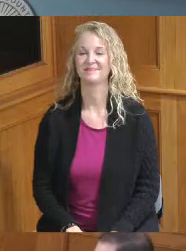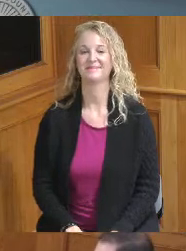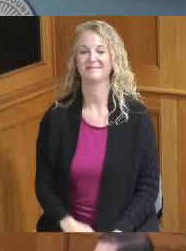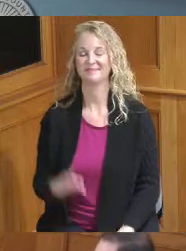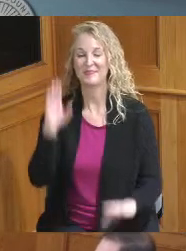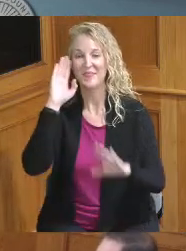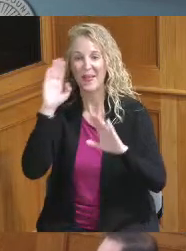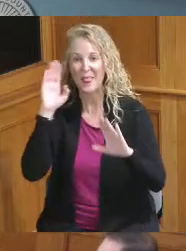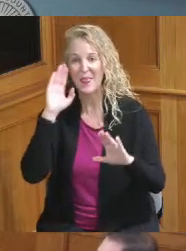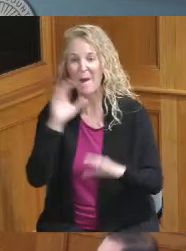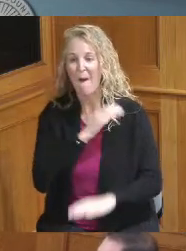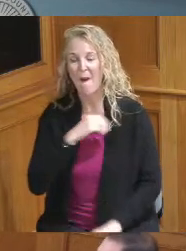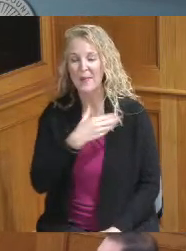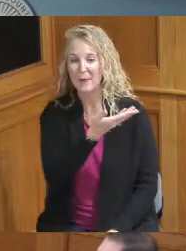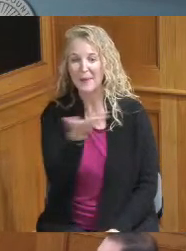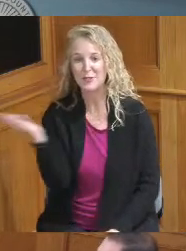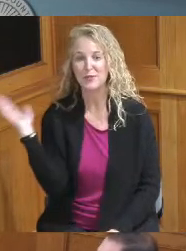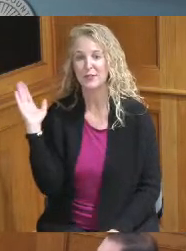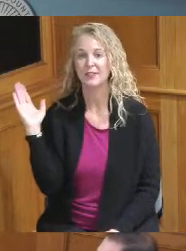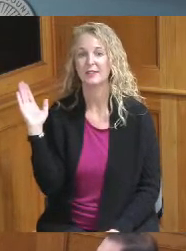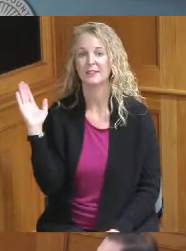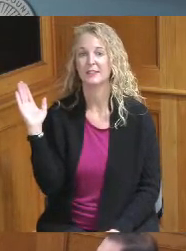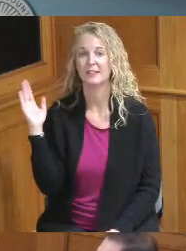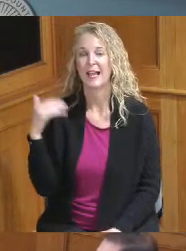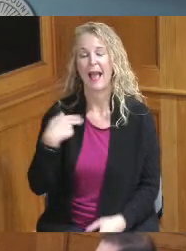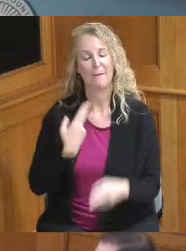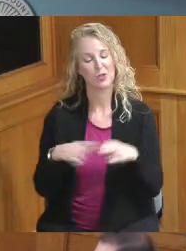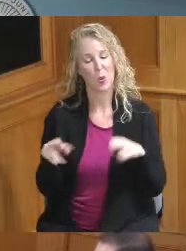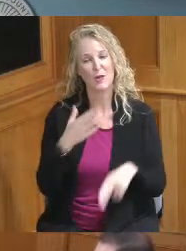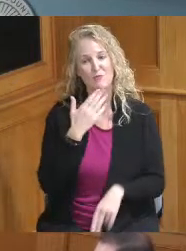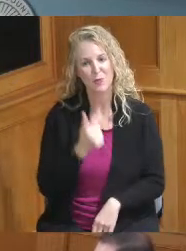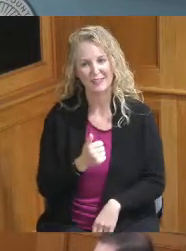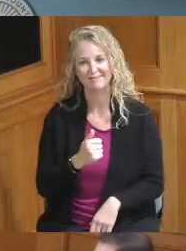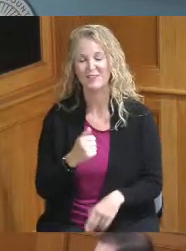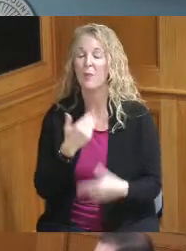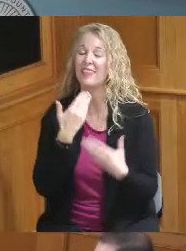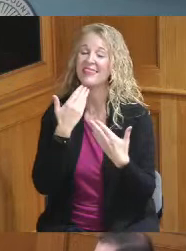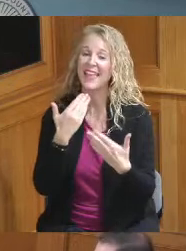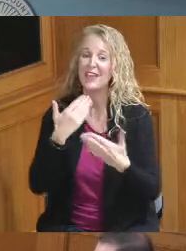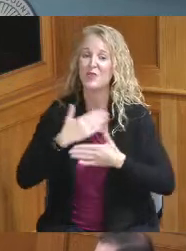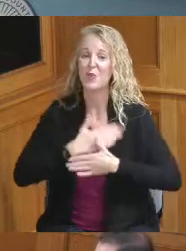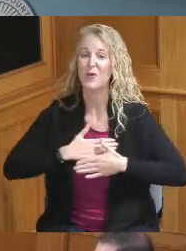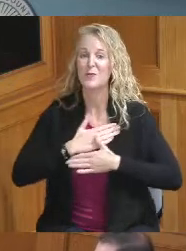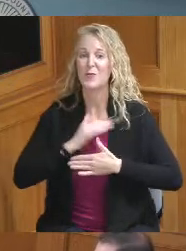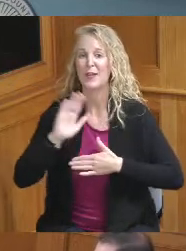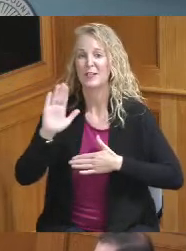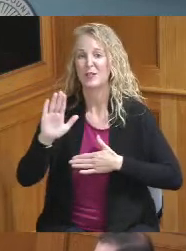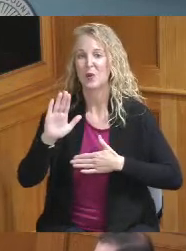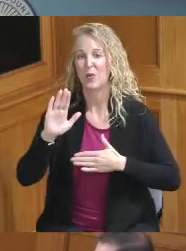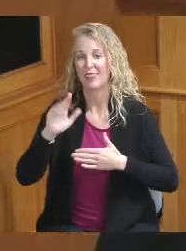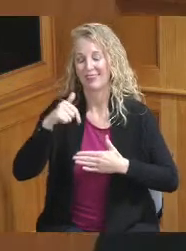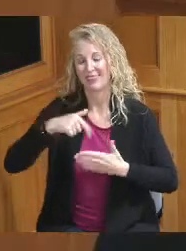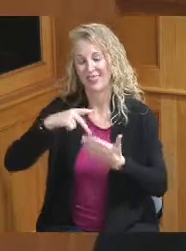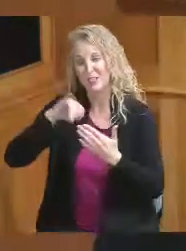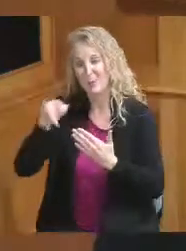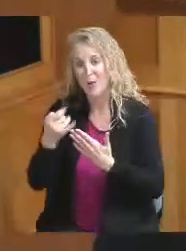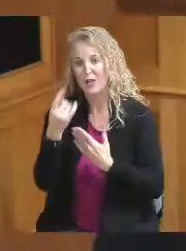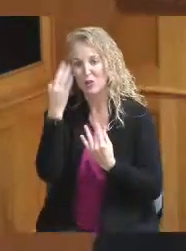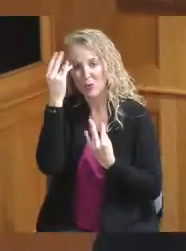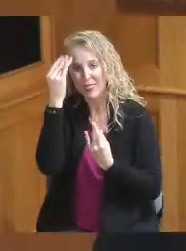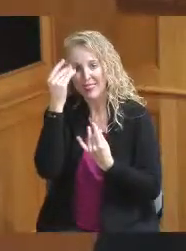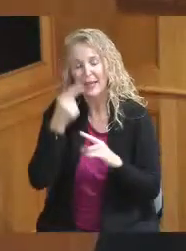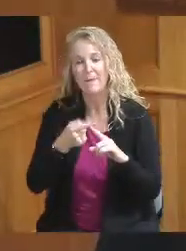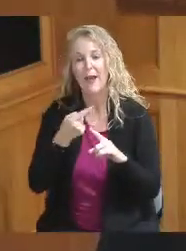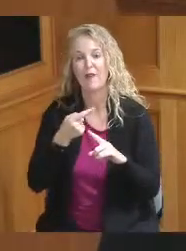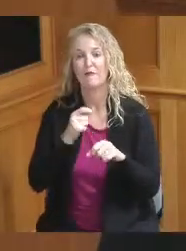Hello, commissioners. Mine will be short and sweet. I just want to say thank you, and we appreciate you taking this project in consideration on behalf